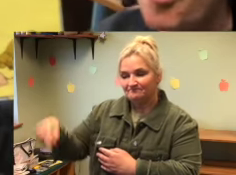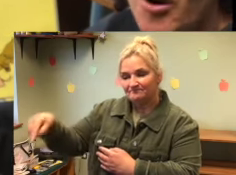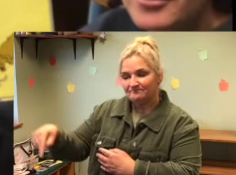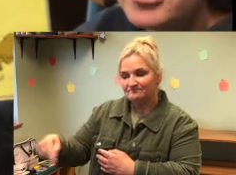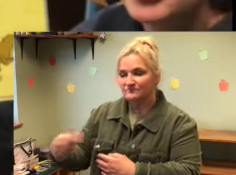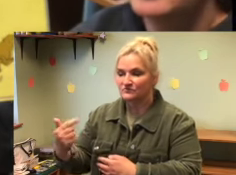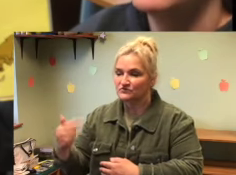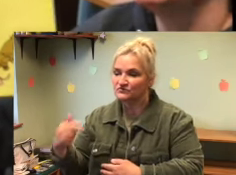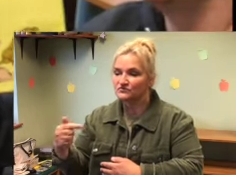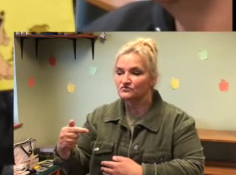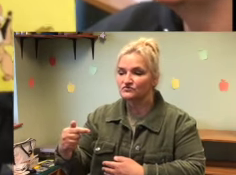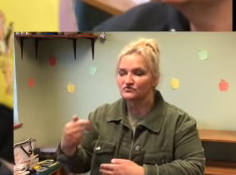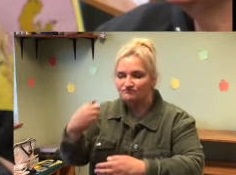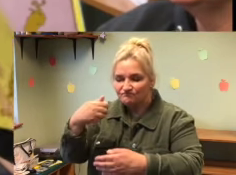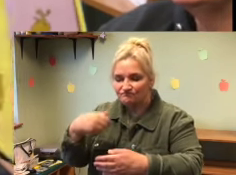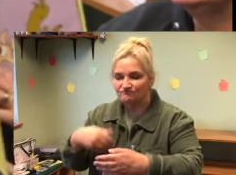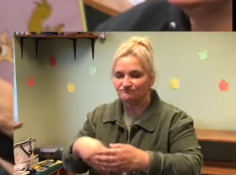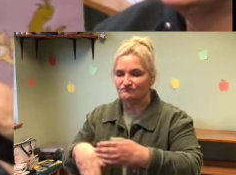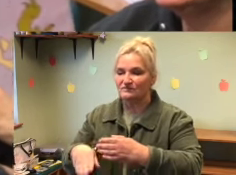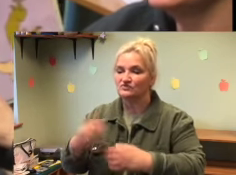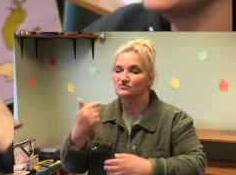of George